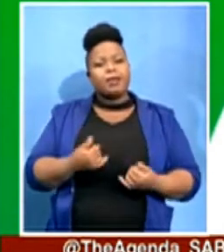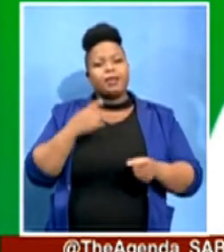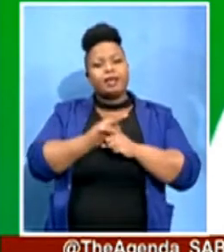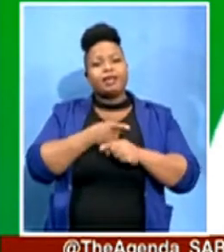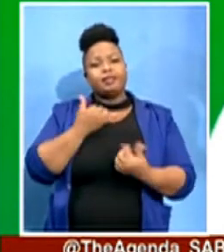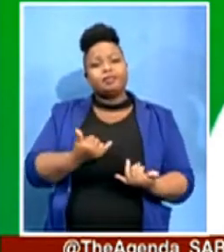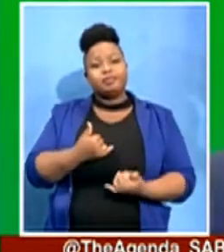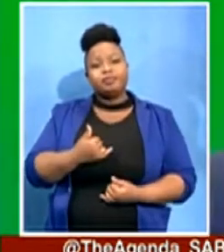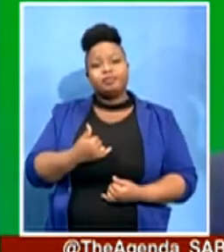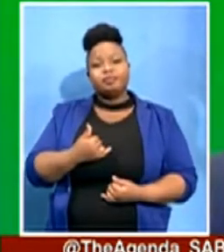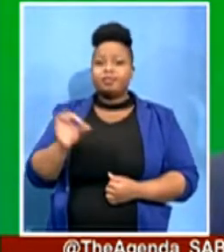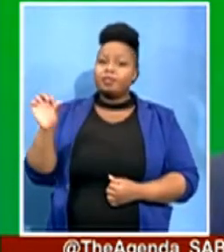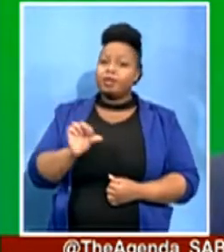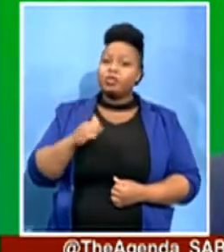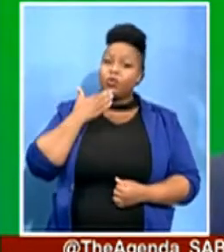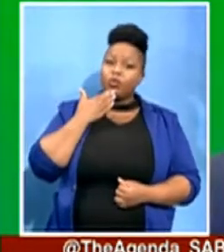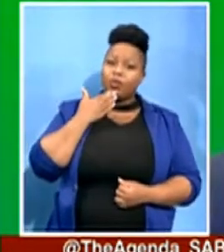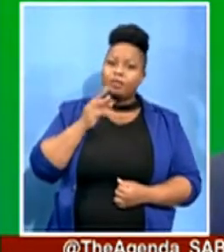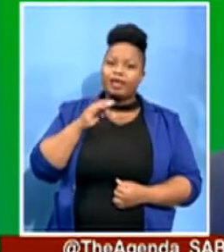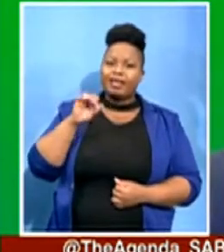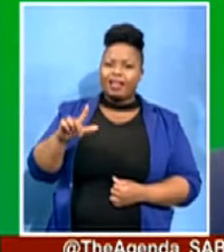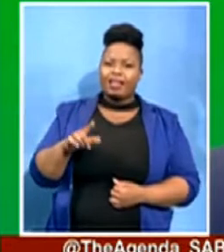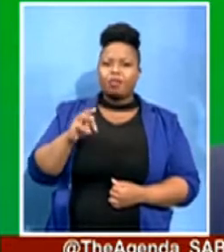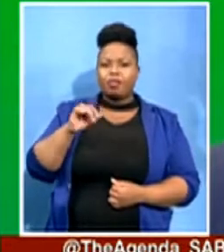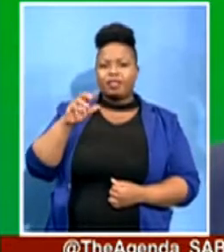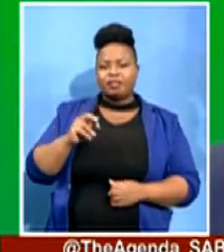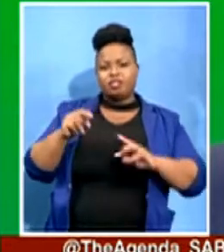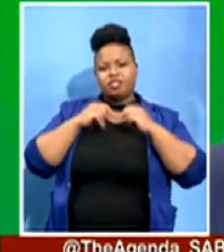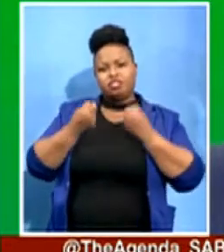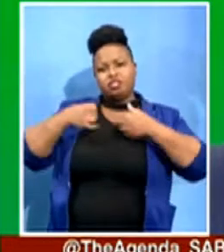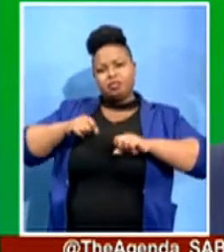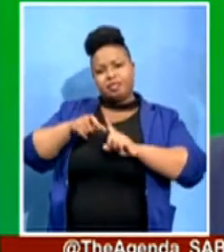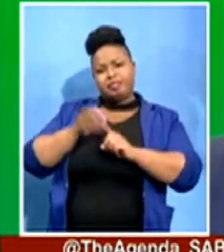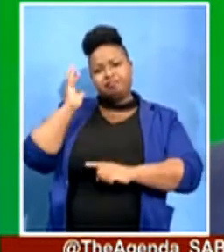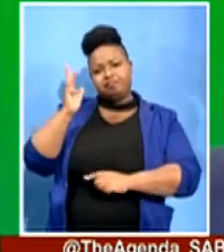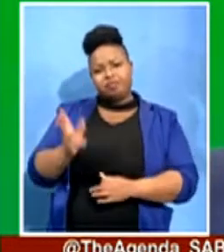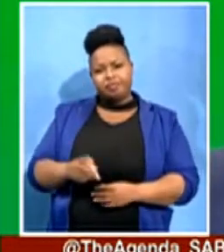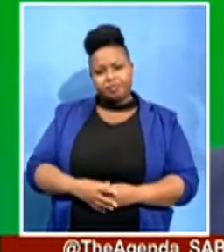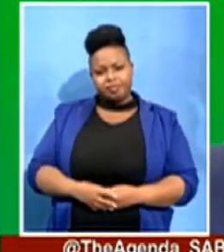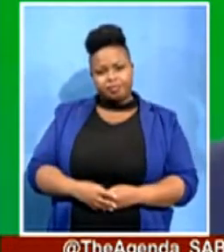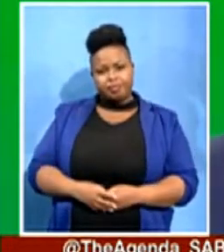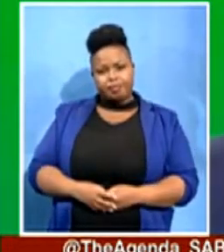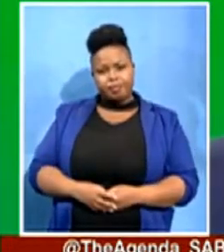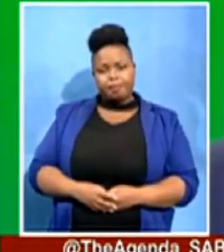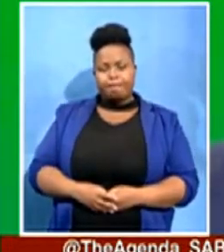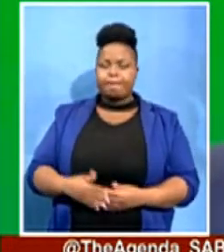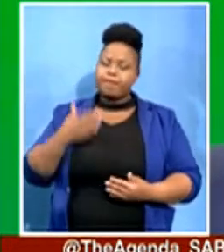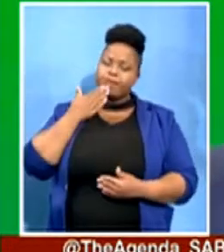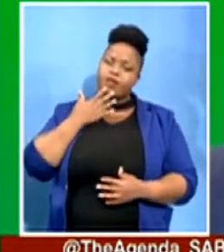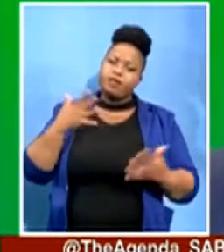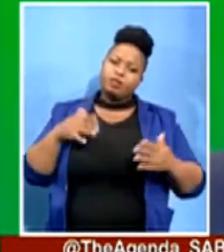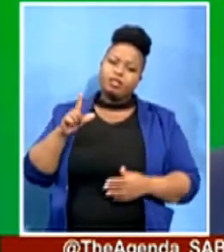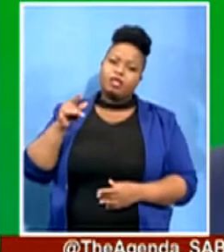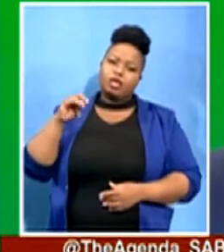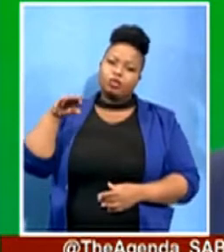Michael Beaumont, who's our national chairperson, to address us. Thank you very much, Lerato, and let me echo the greetings of